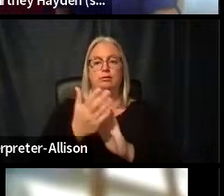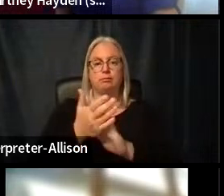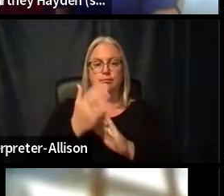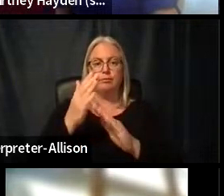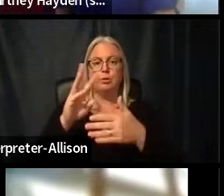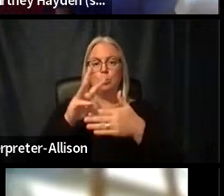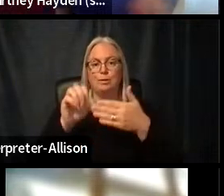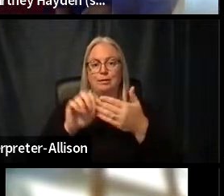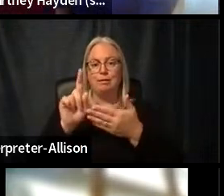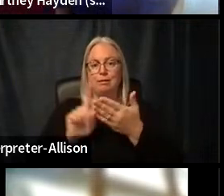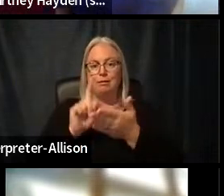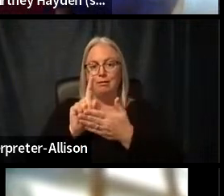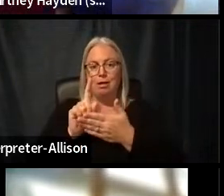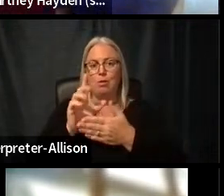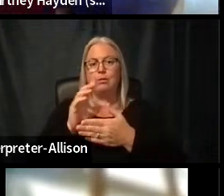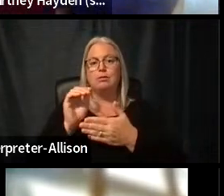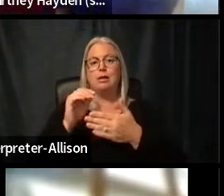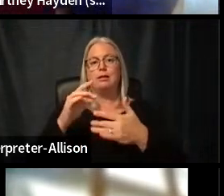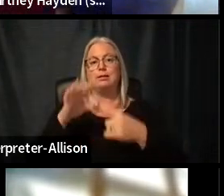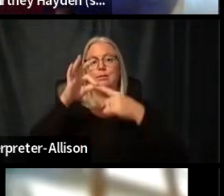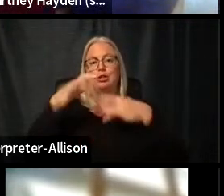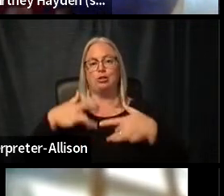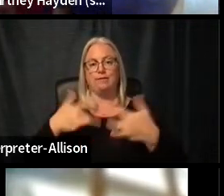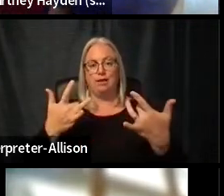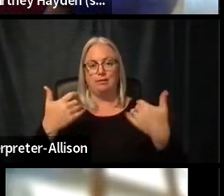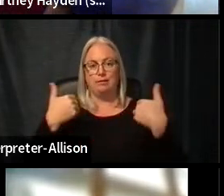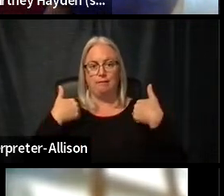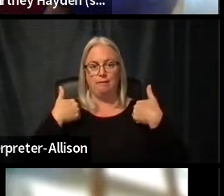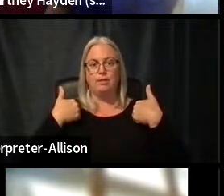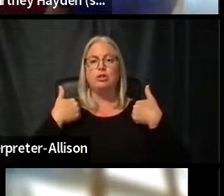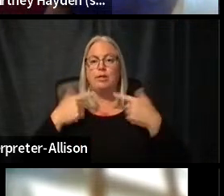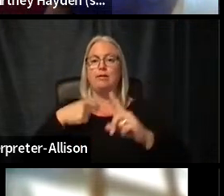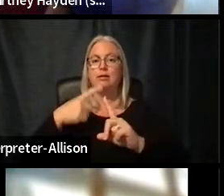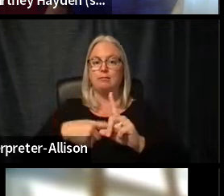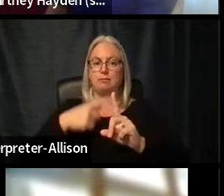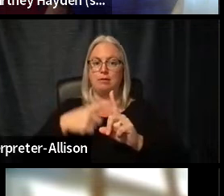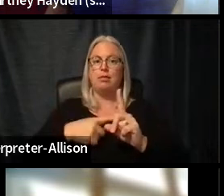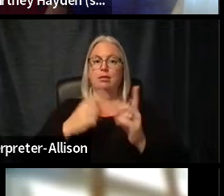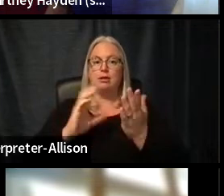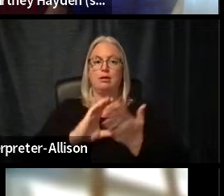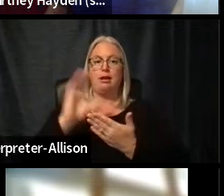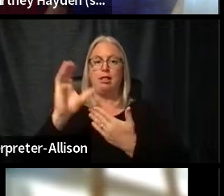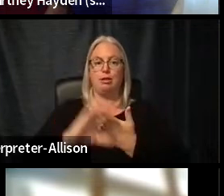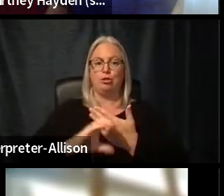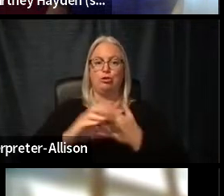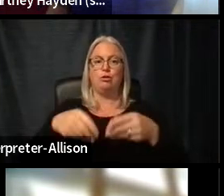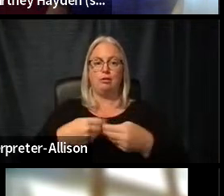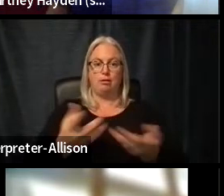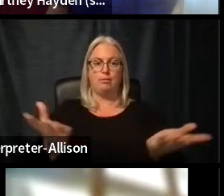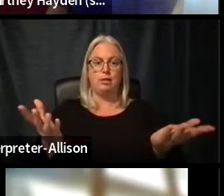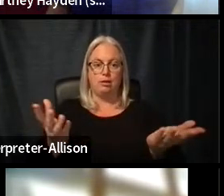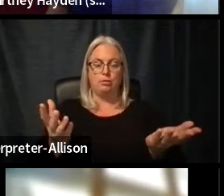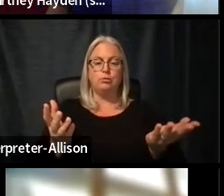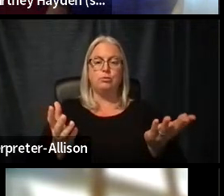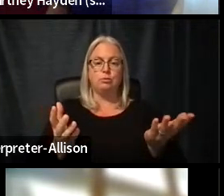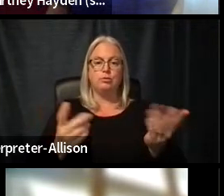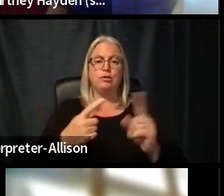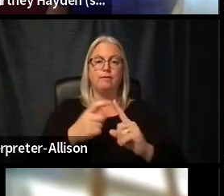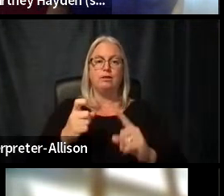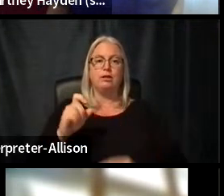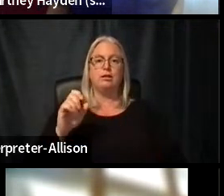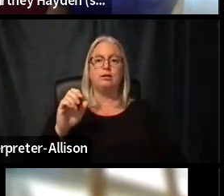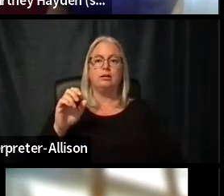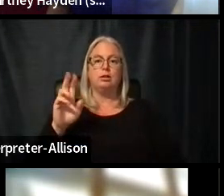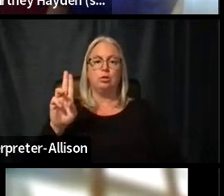weekend hours and at special events. So there is a monthly calendar that comes out from